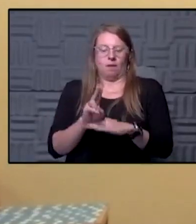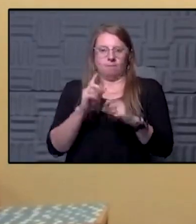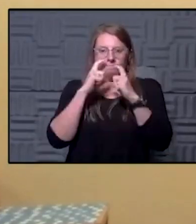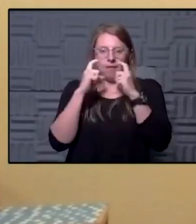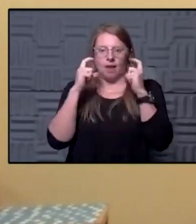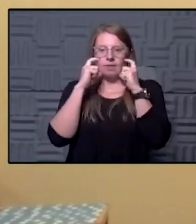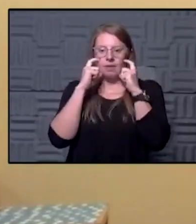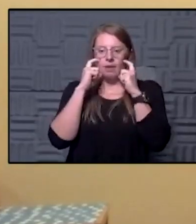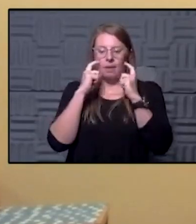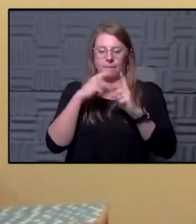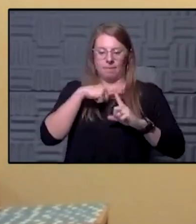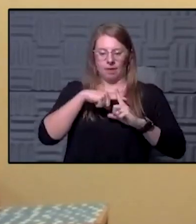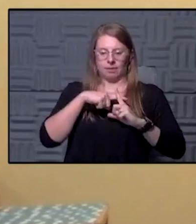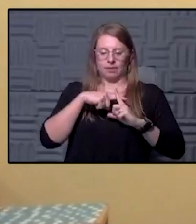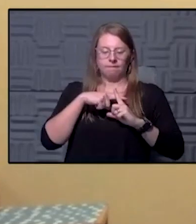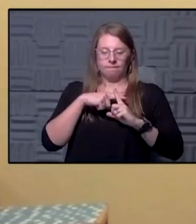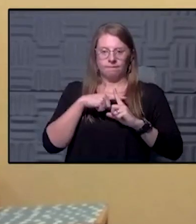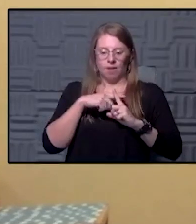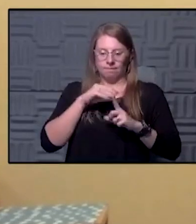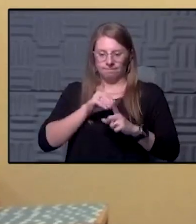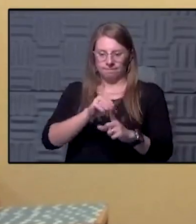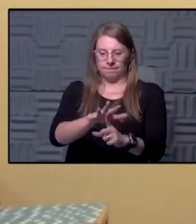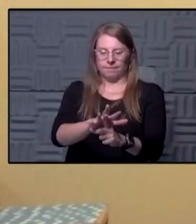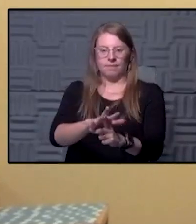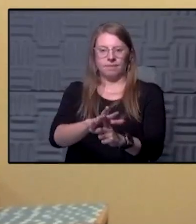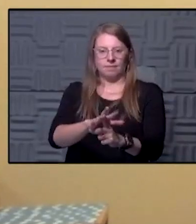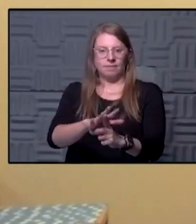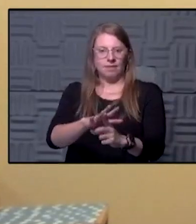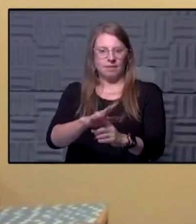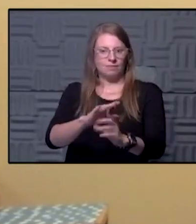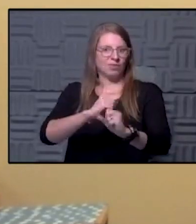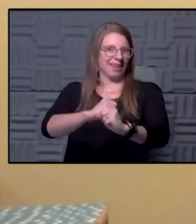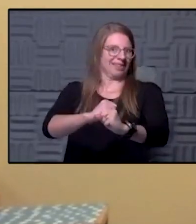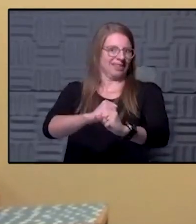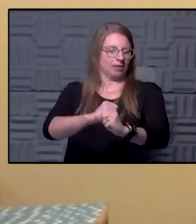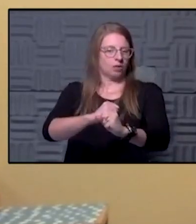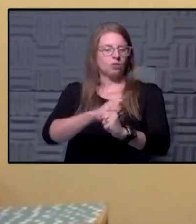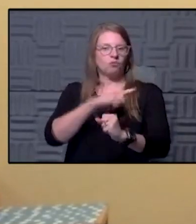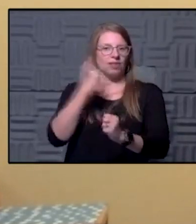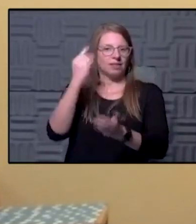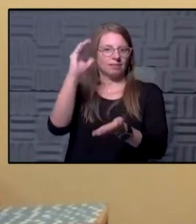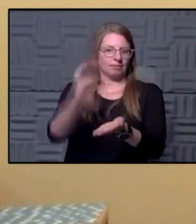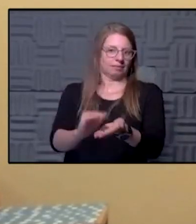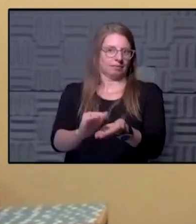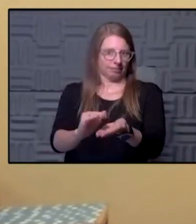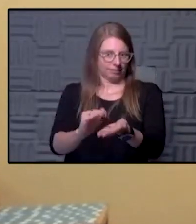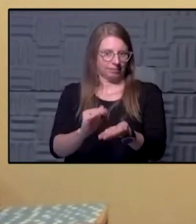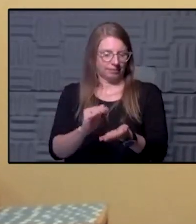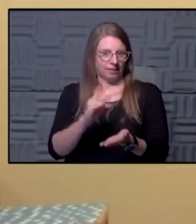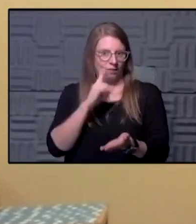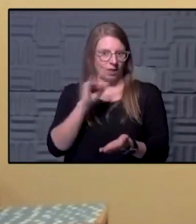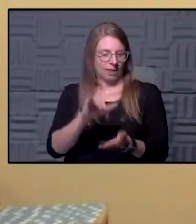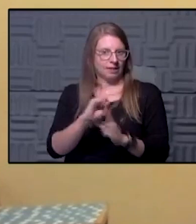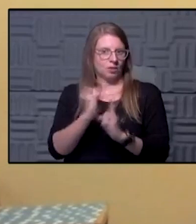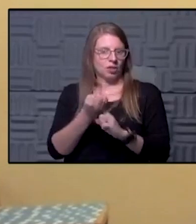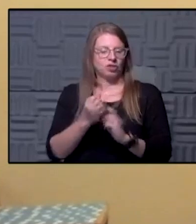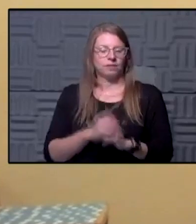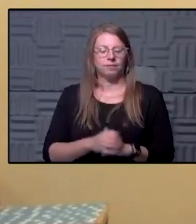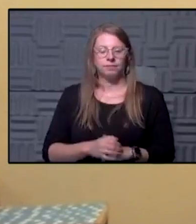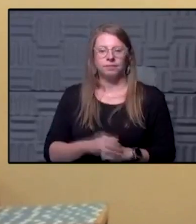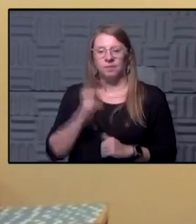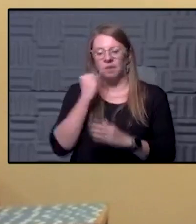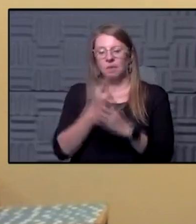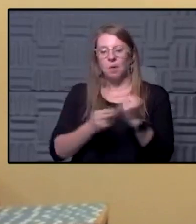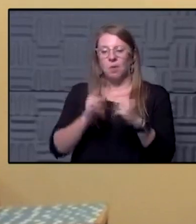positive, if both are masked, you get sort of an extra boost of risk reduction there. But, yeah, we're trying to be really, really